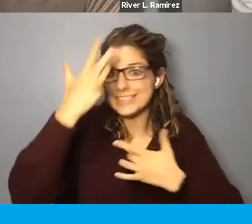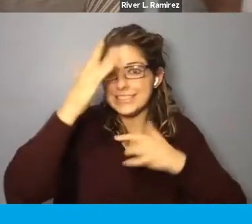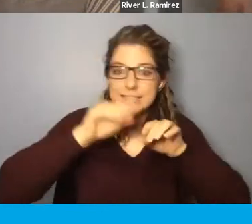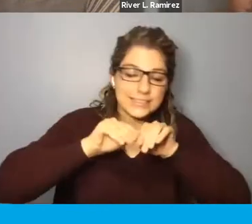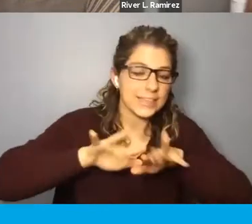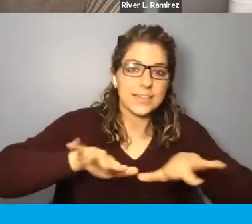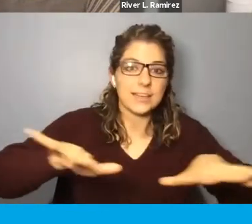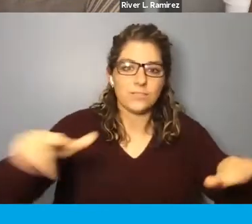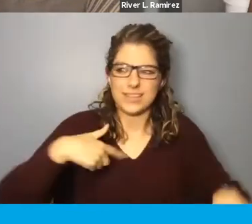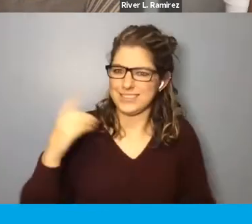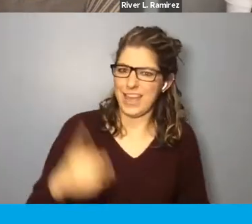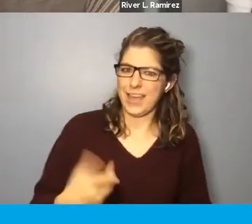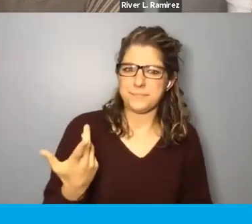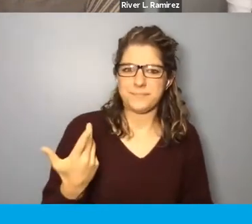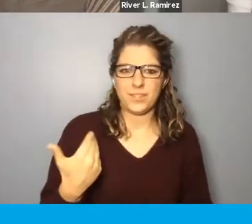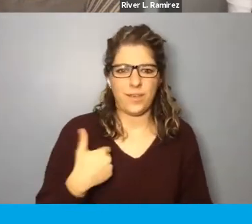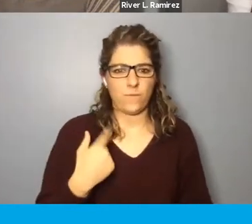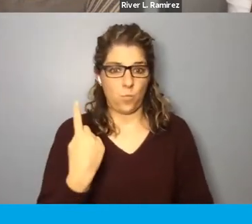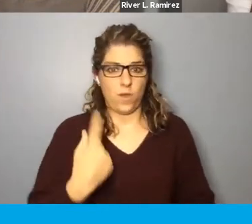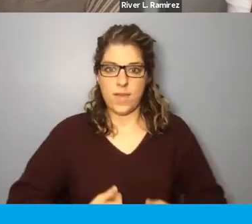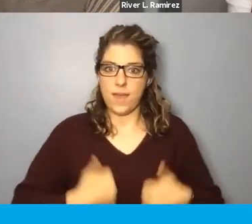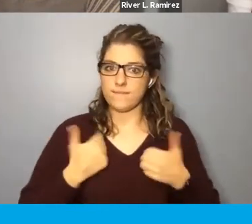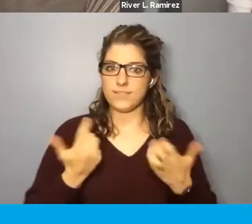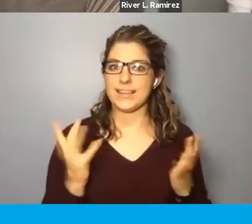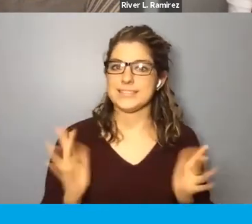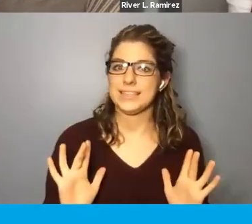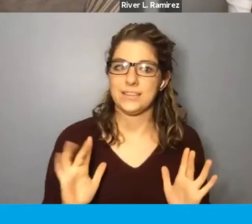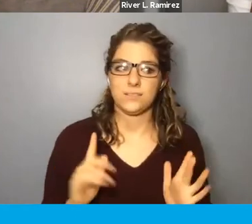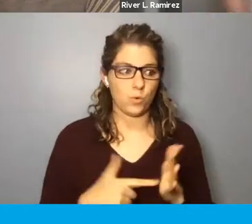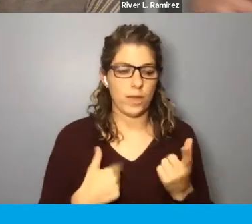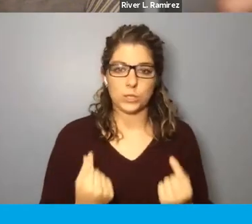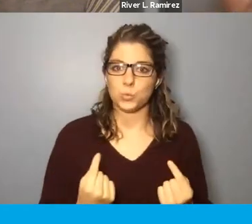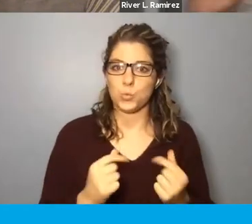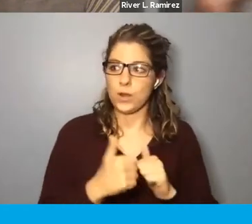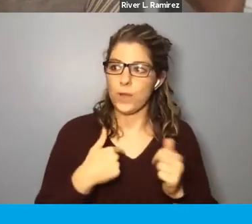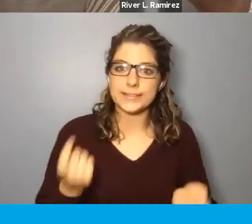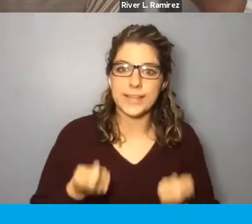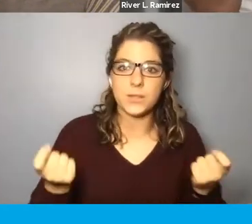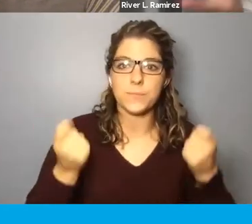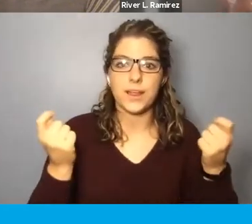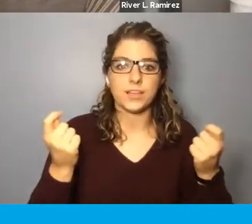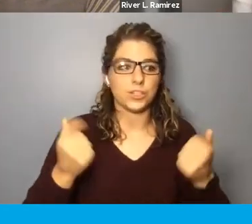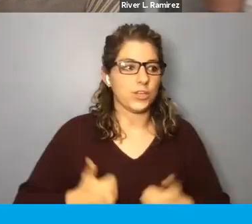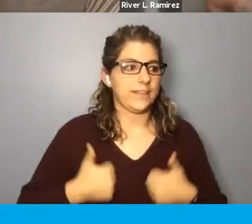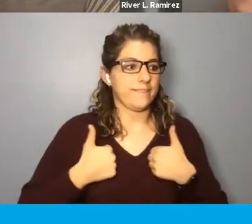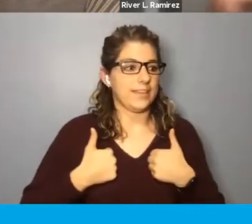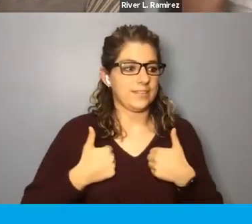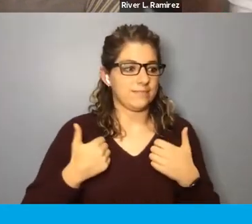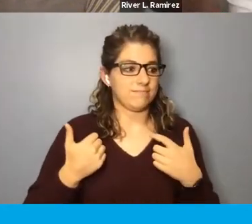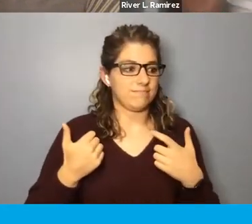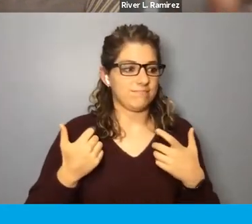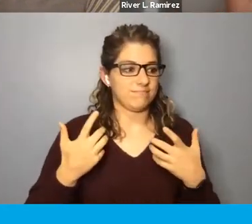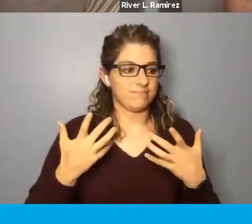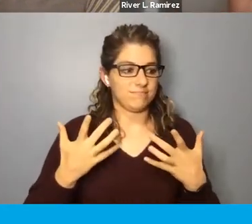like, damn, you have this one life. What do you do? How do you celebrate that you're living? How do you celebrate that